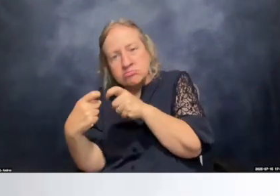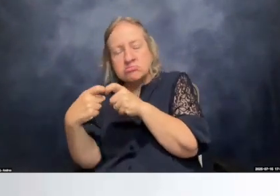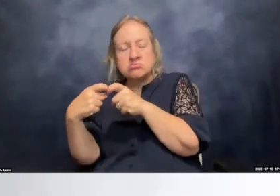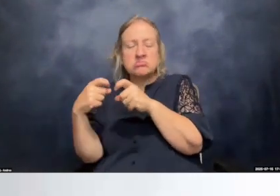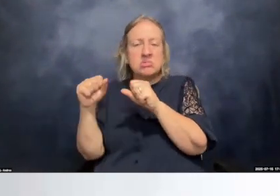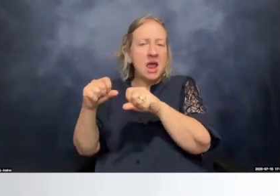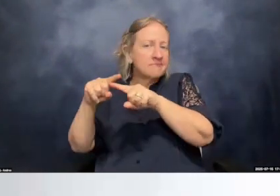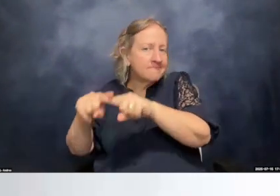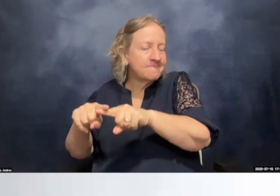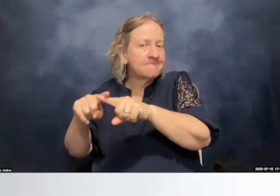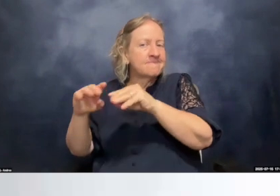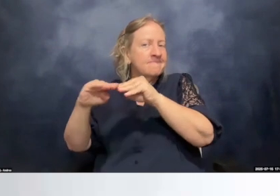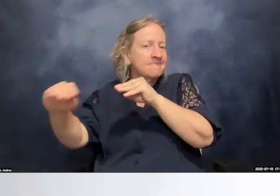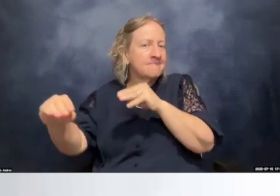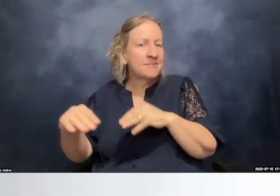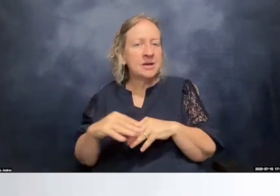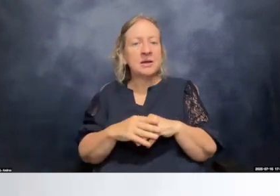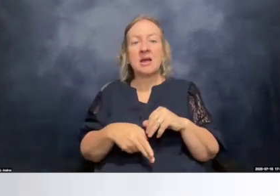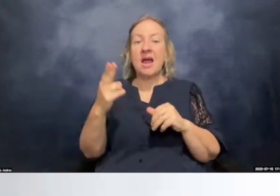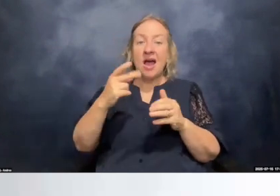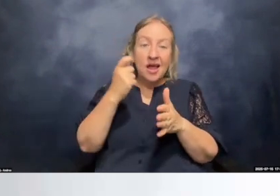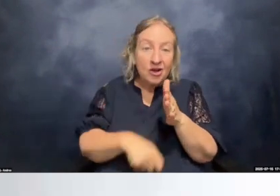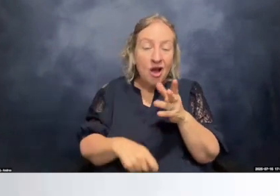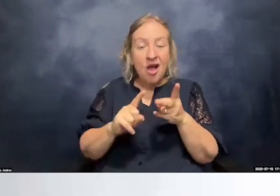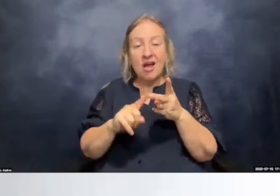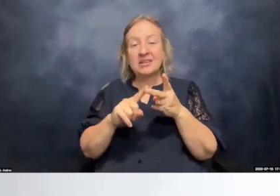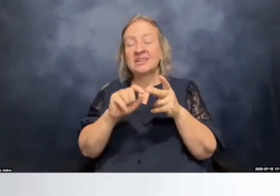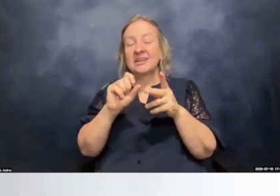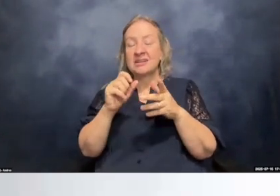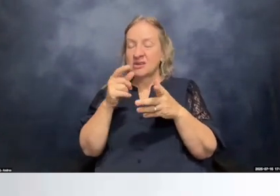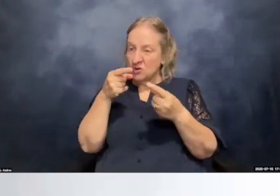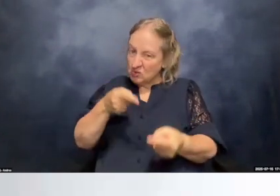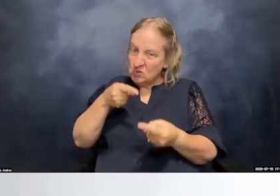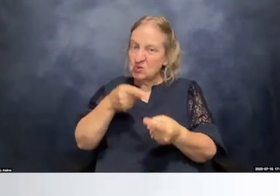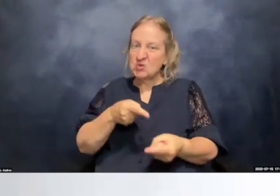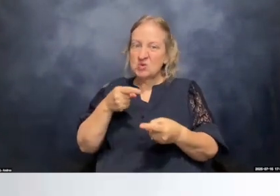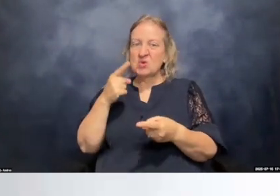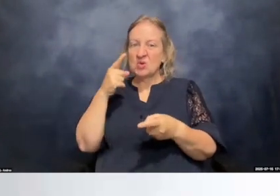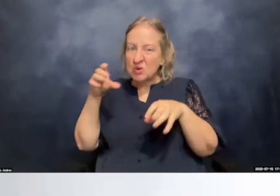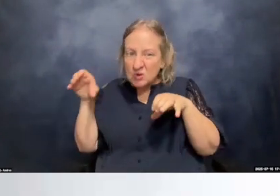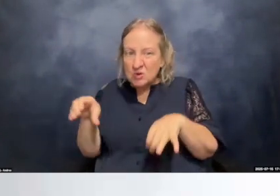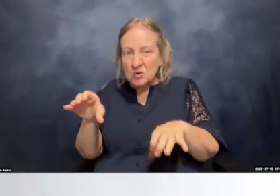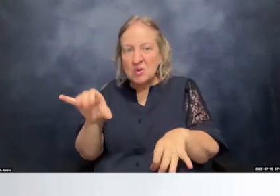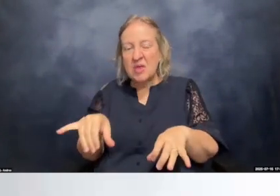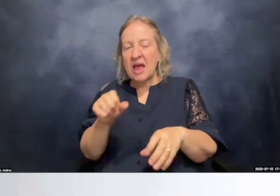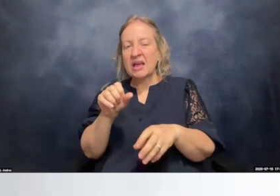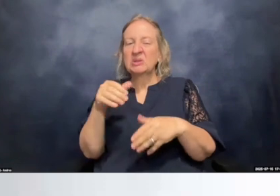high cost and logistical difficulties associated with these efforts continue directly into the